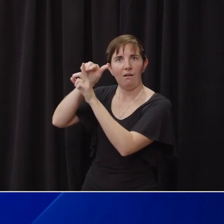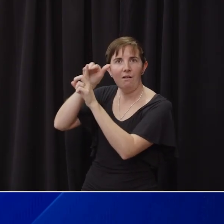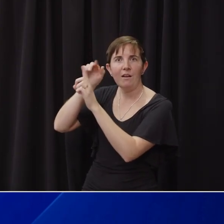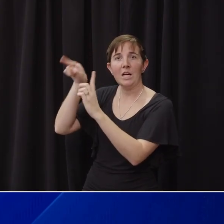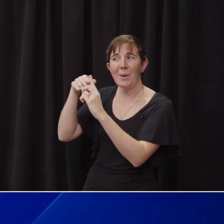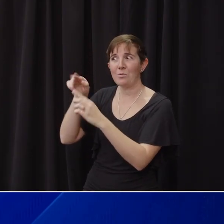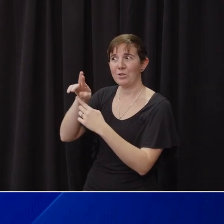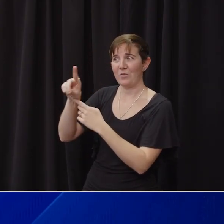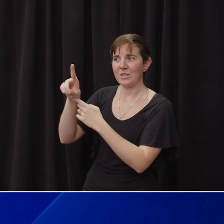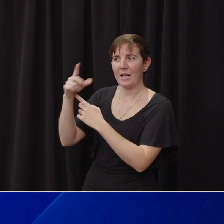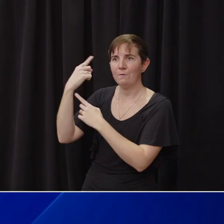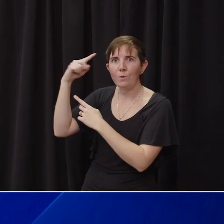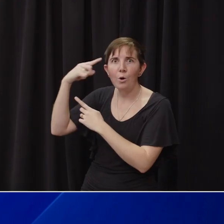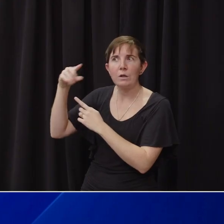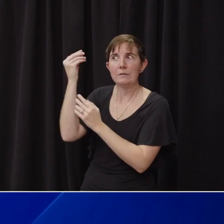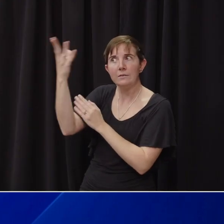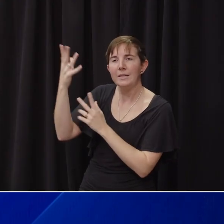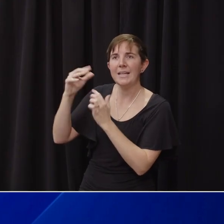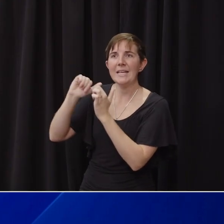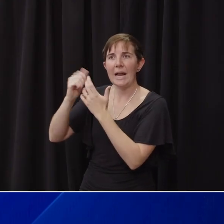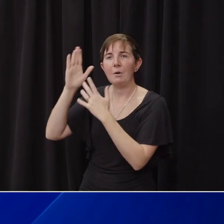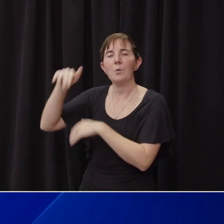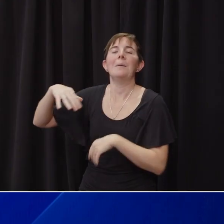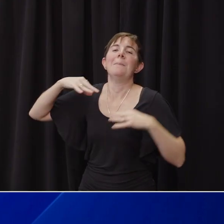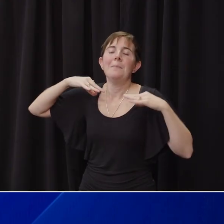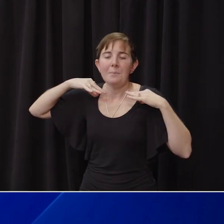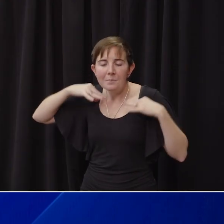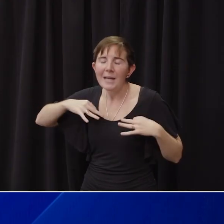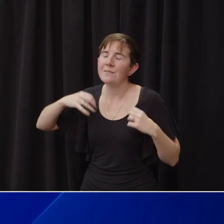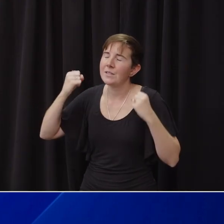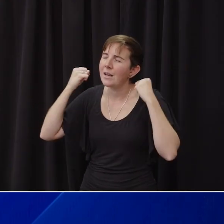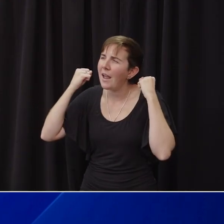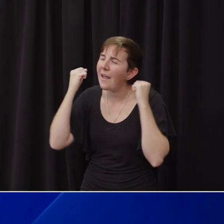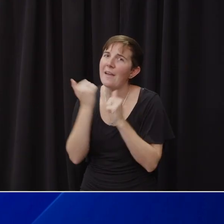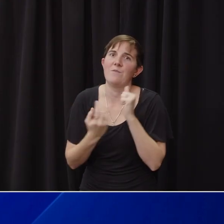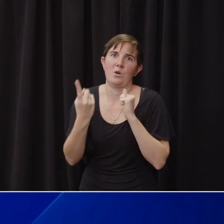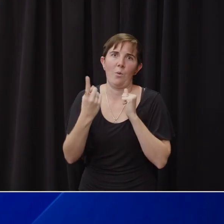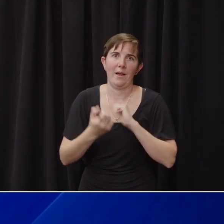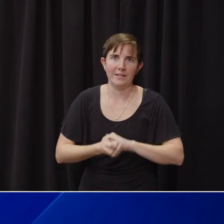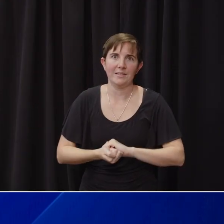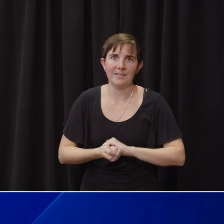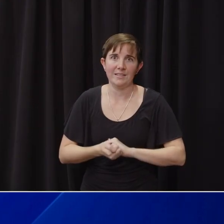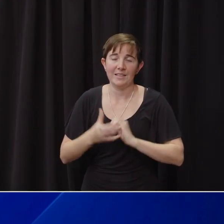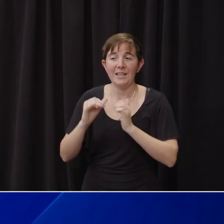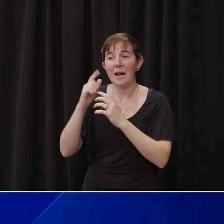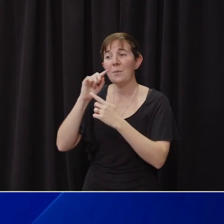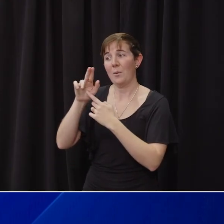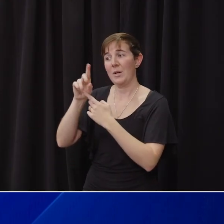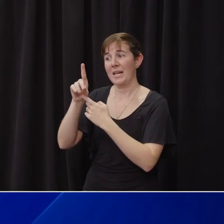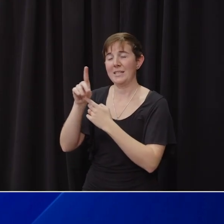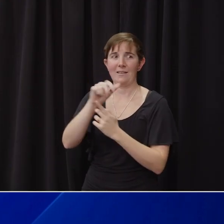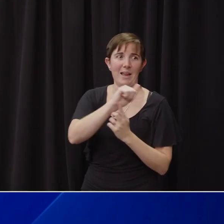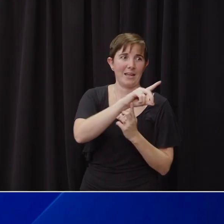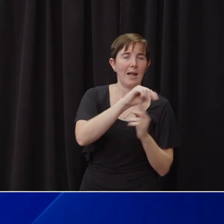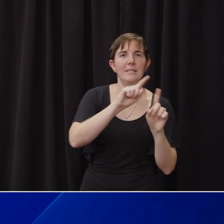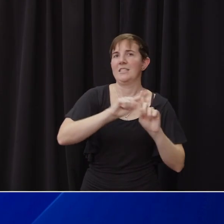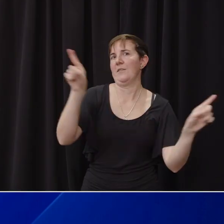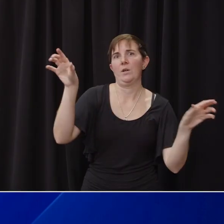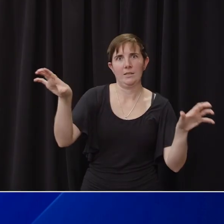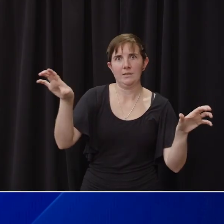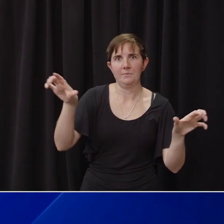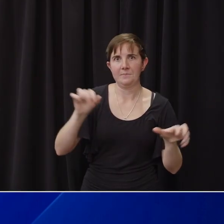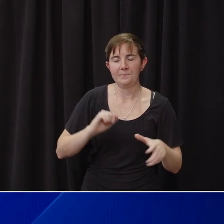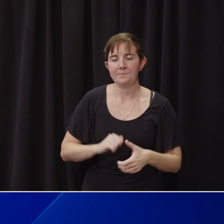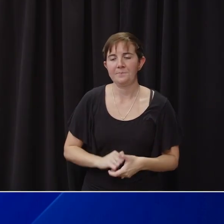what universal design is and how it benefits everyone, and how it is different than ADA.